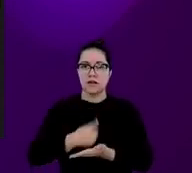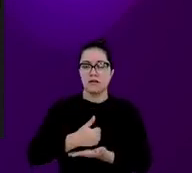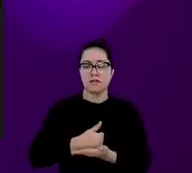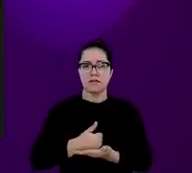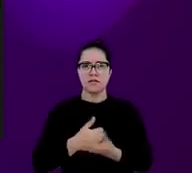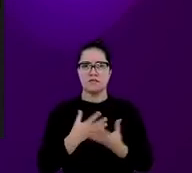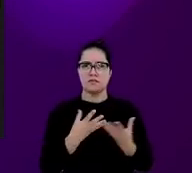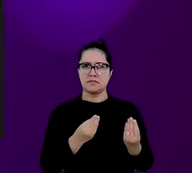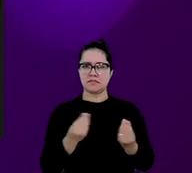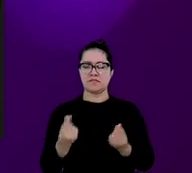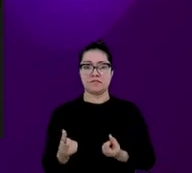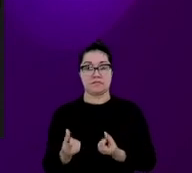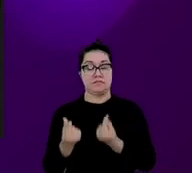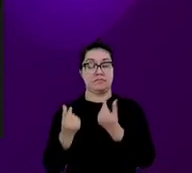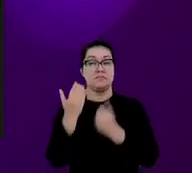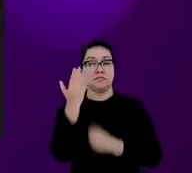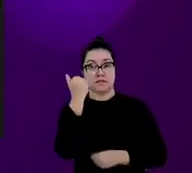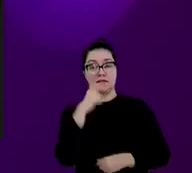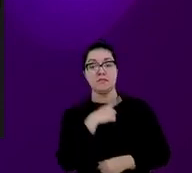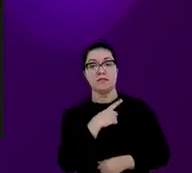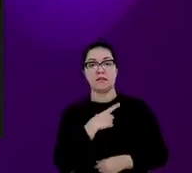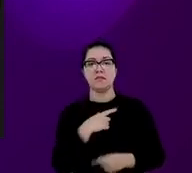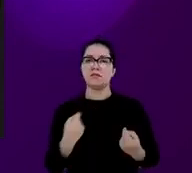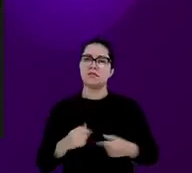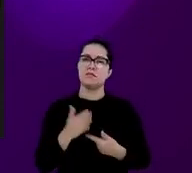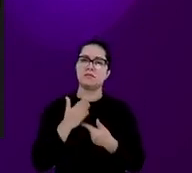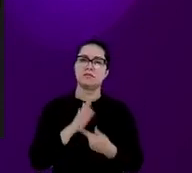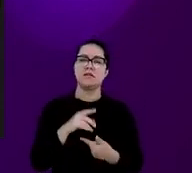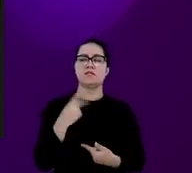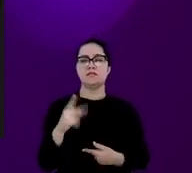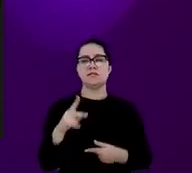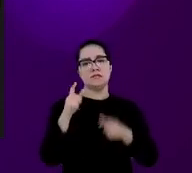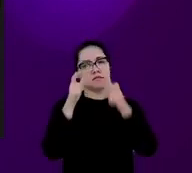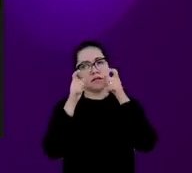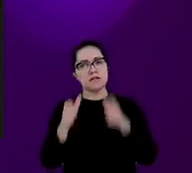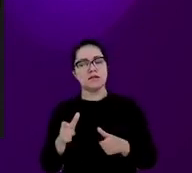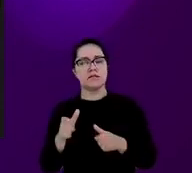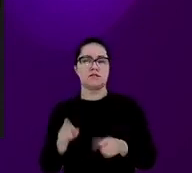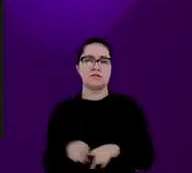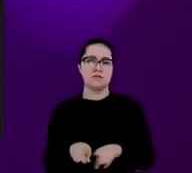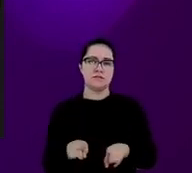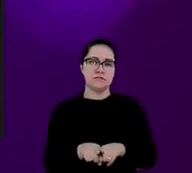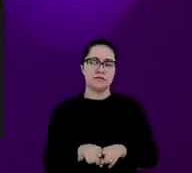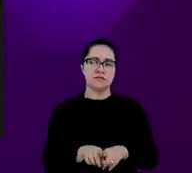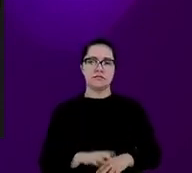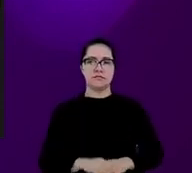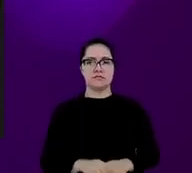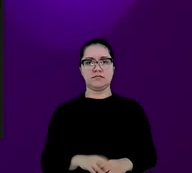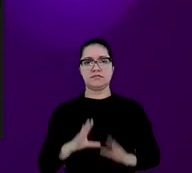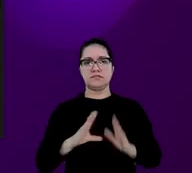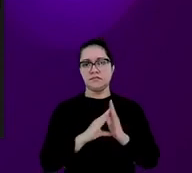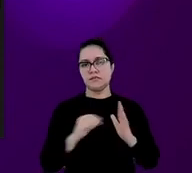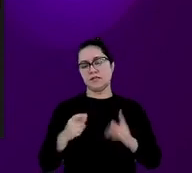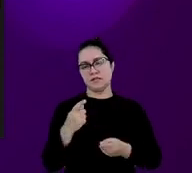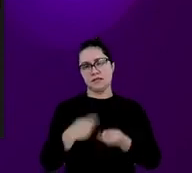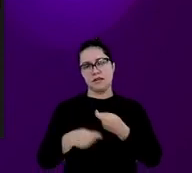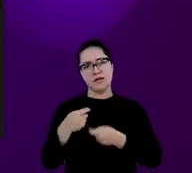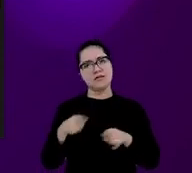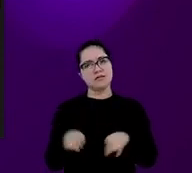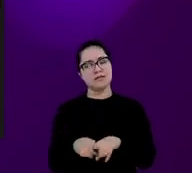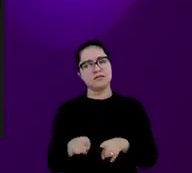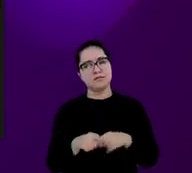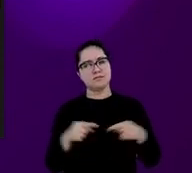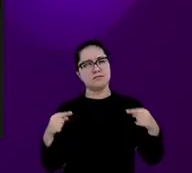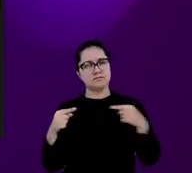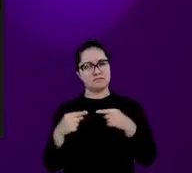attractive business model. I mean, they could easily run a trial and show clinical efficacy. There's no problem